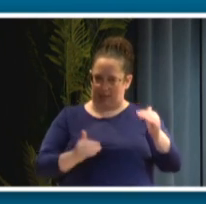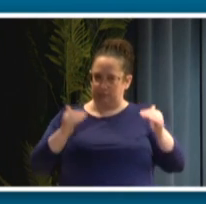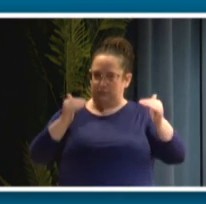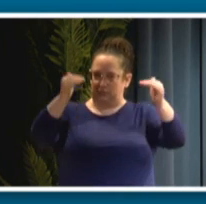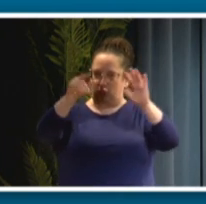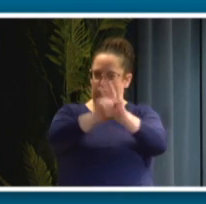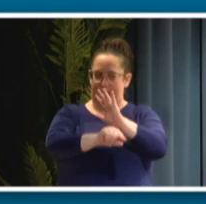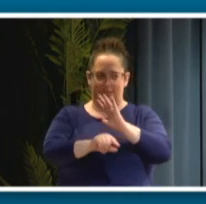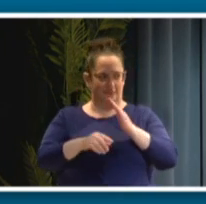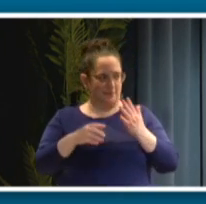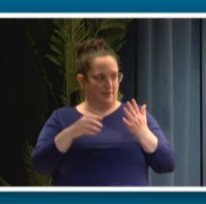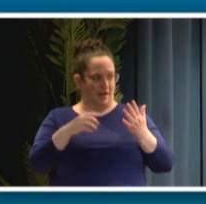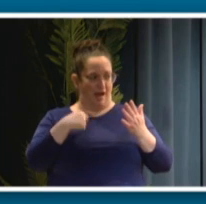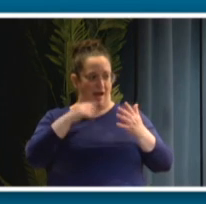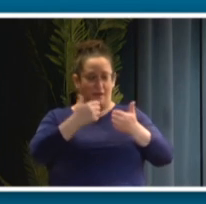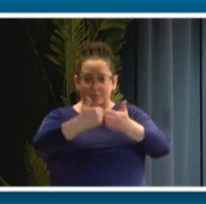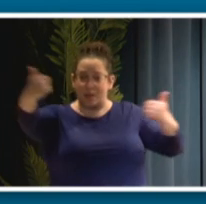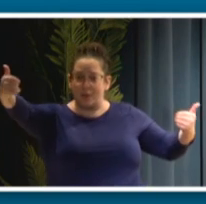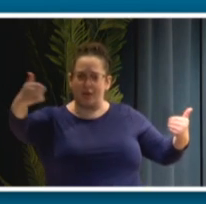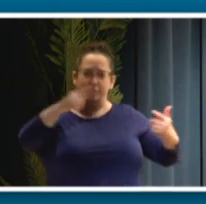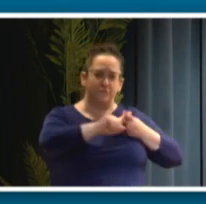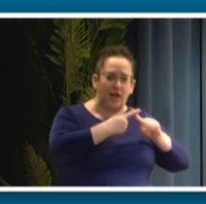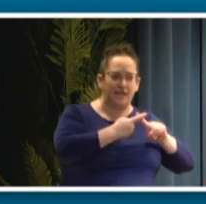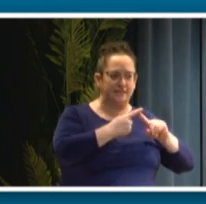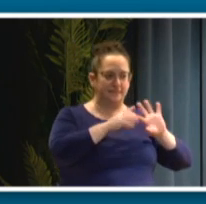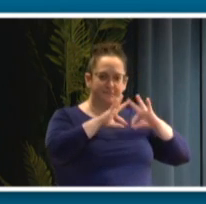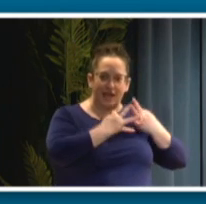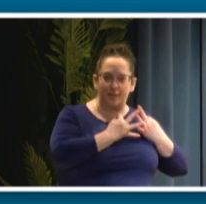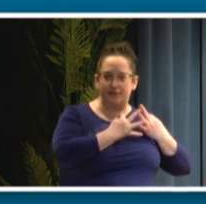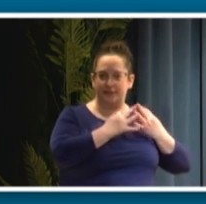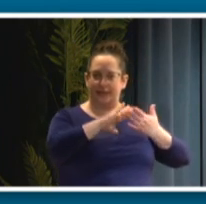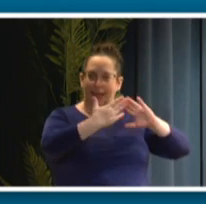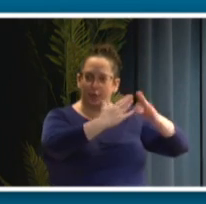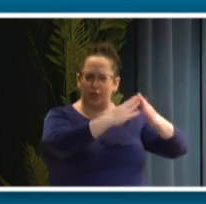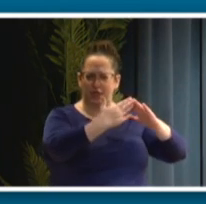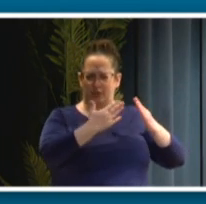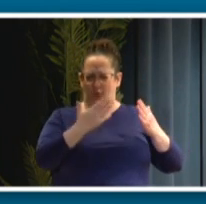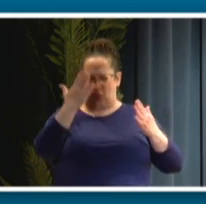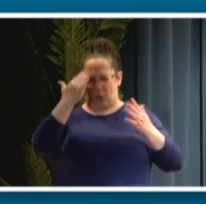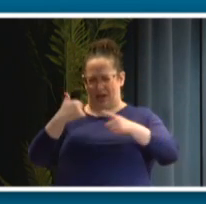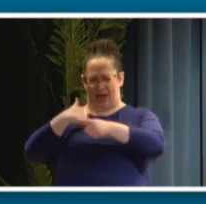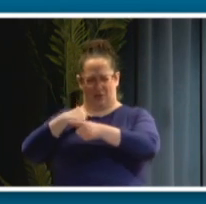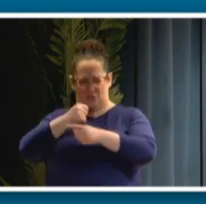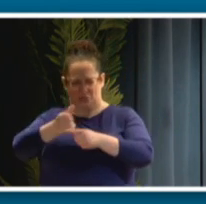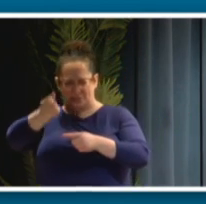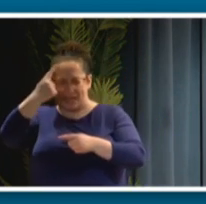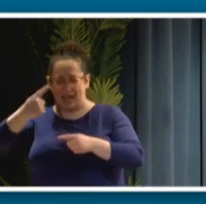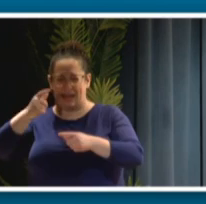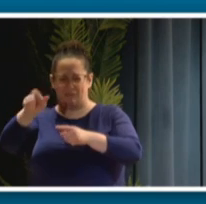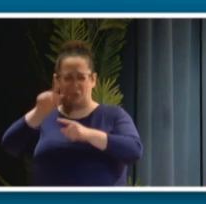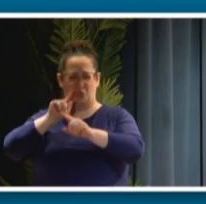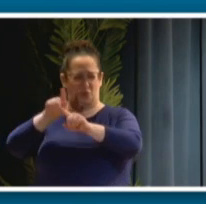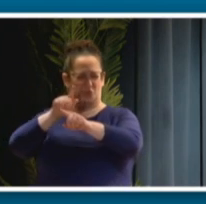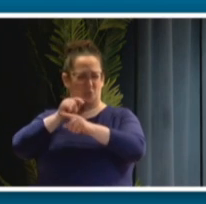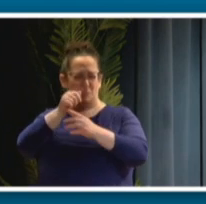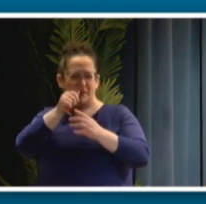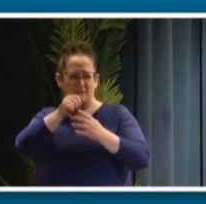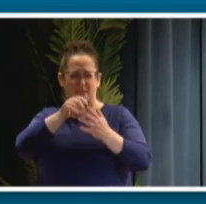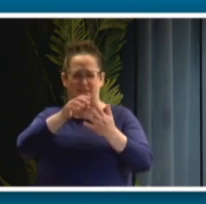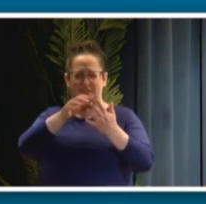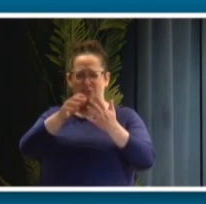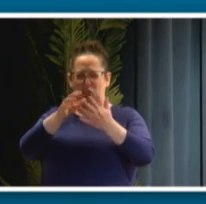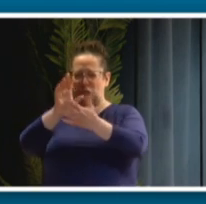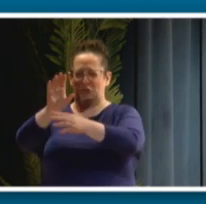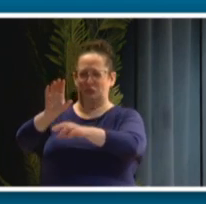friends. I'm away from my neighborhood. I don't understand what's going on. Why we got to go to church and school? Like, I'm dealing with, like, all of this, like, weird stuff that I'm trying to,